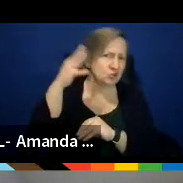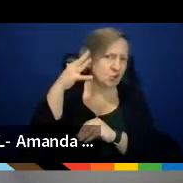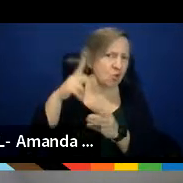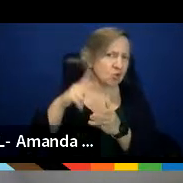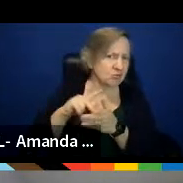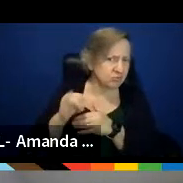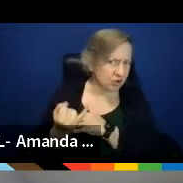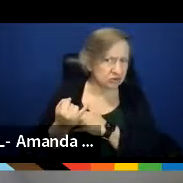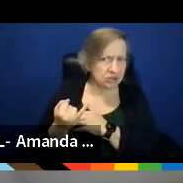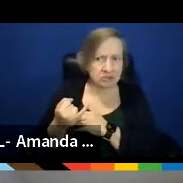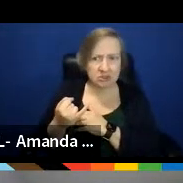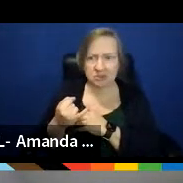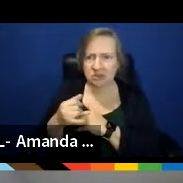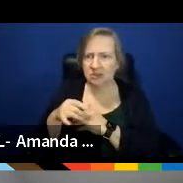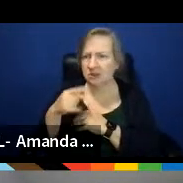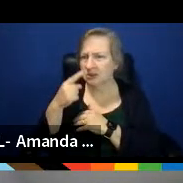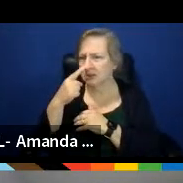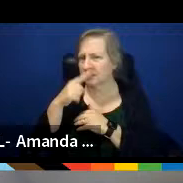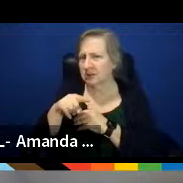projects. Could you